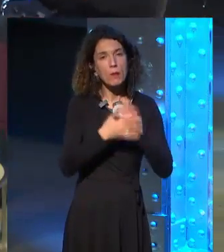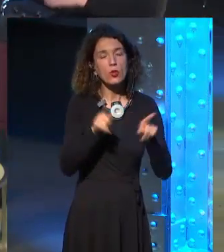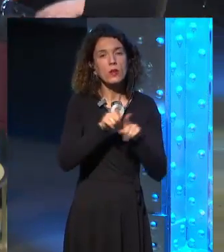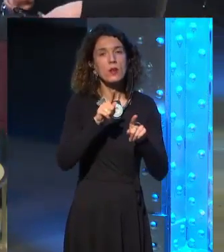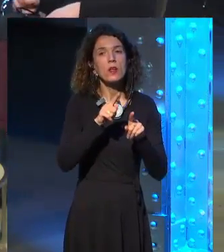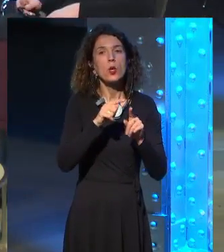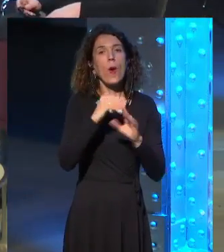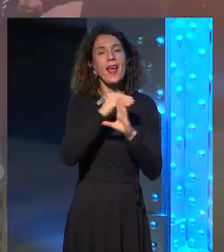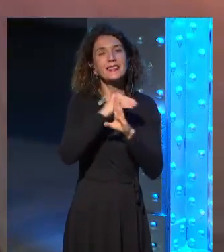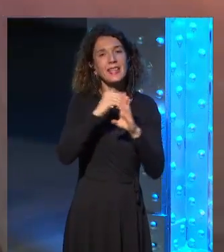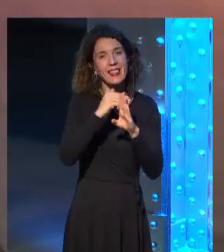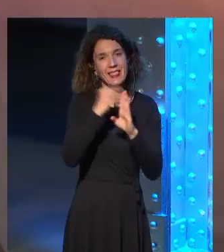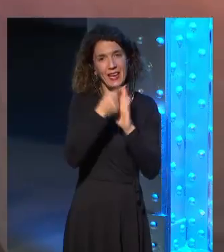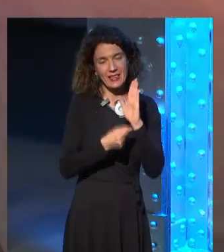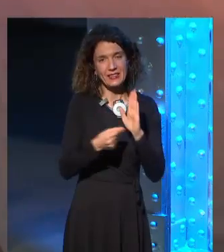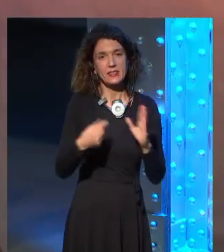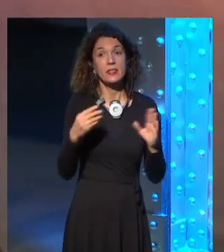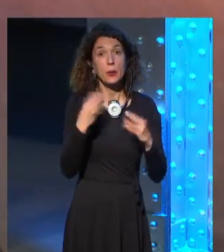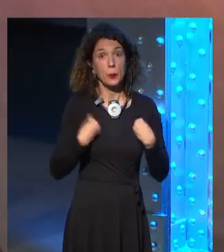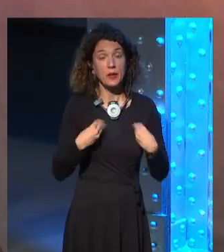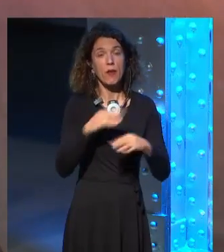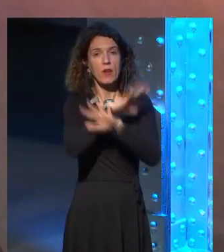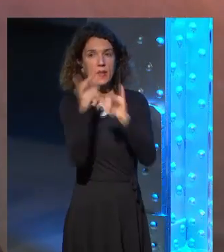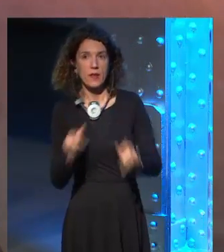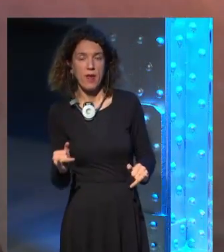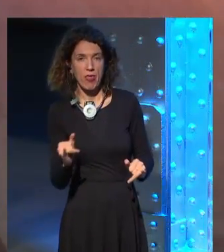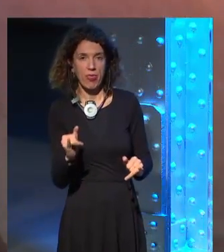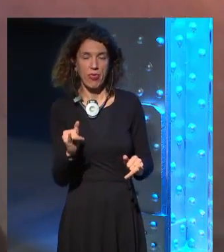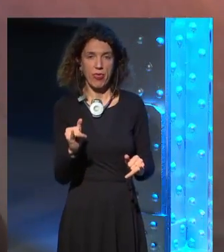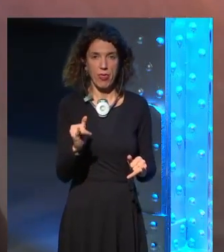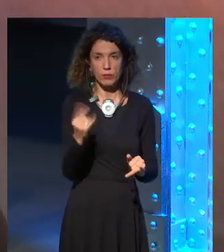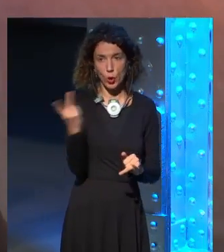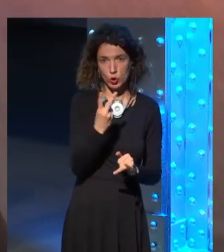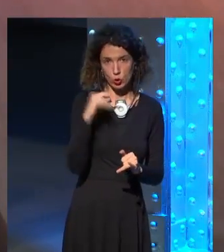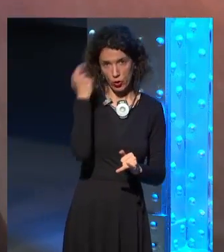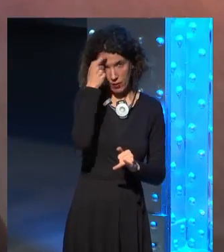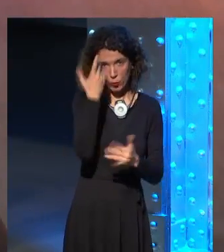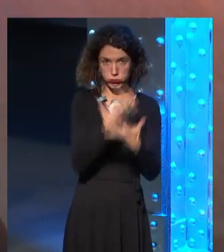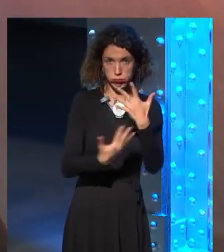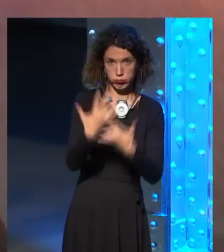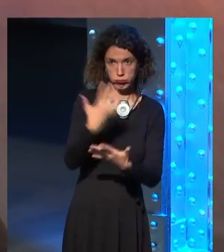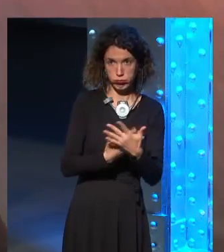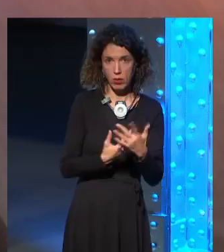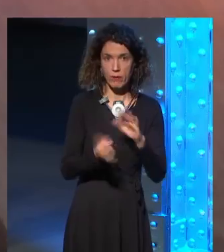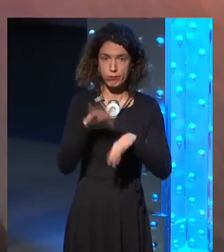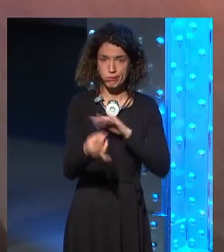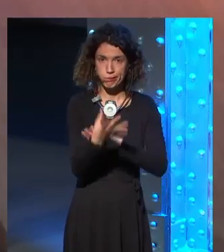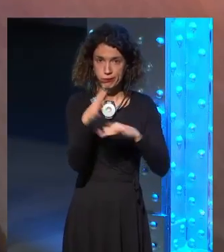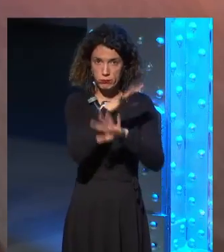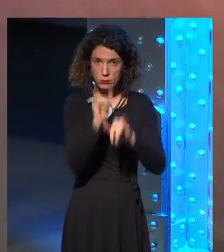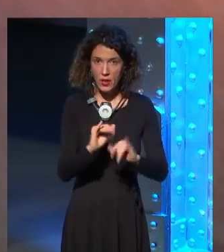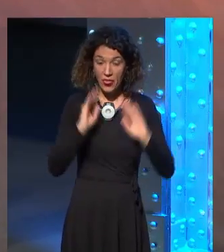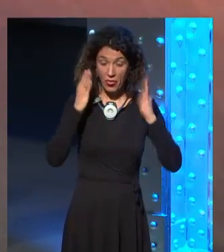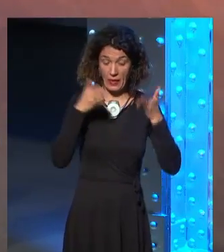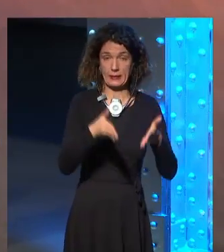in sort of a combination. And we've been very focused on